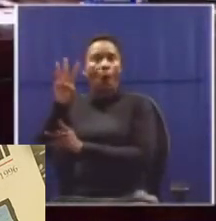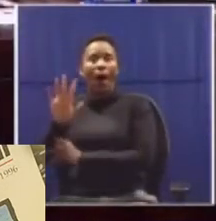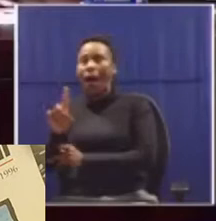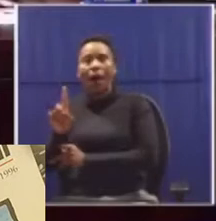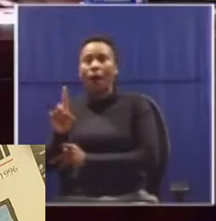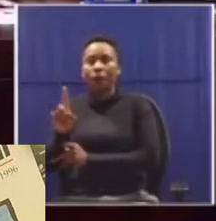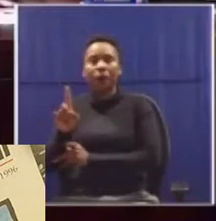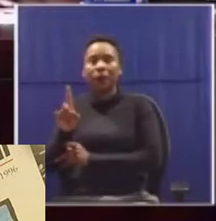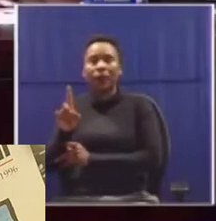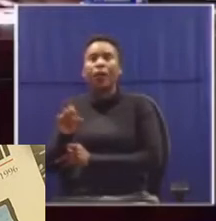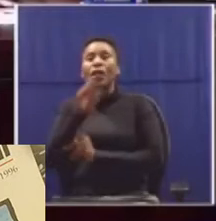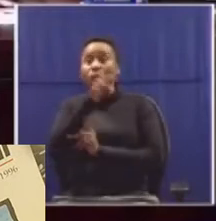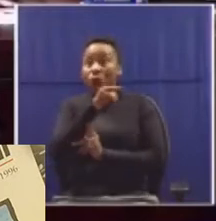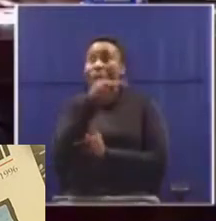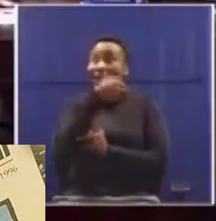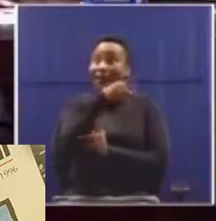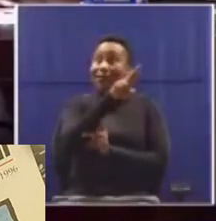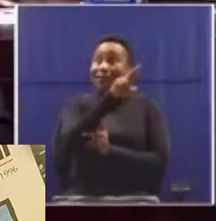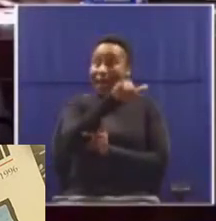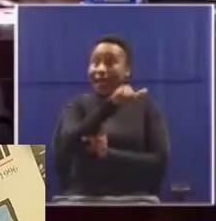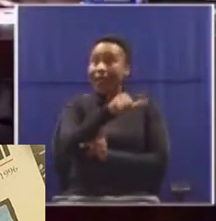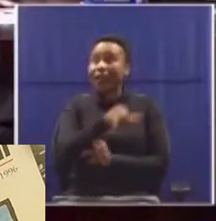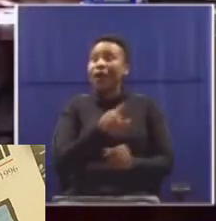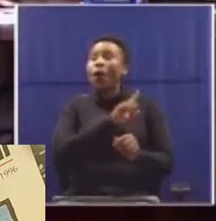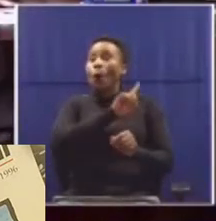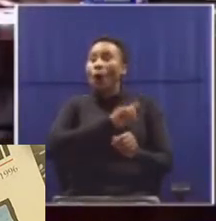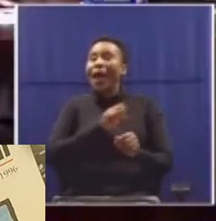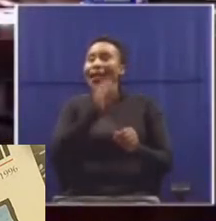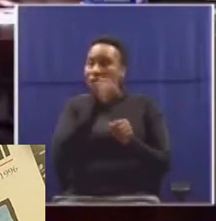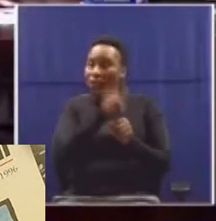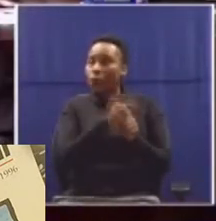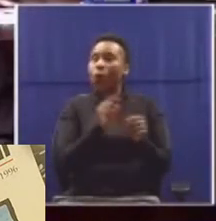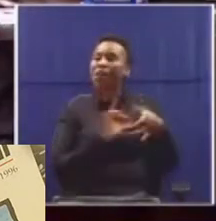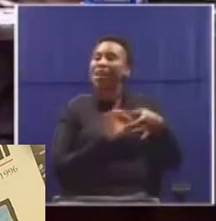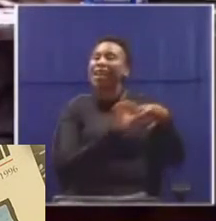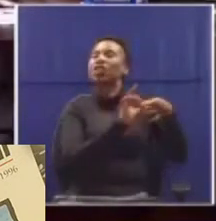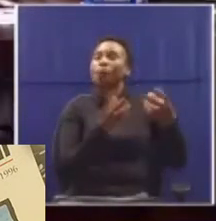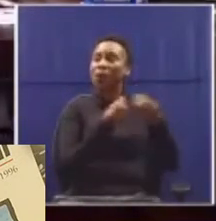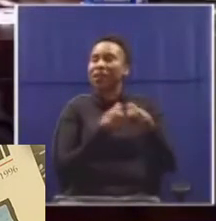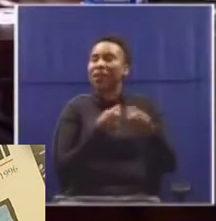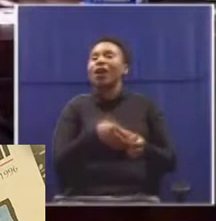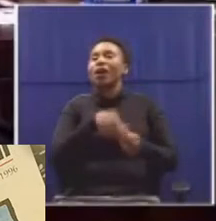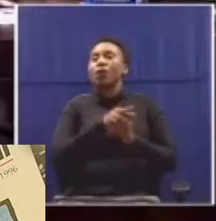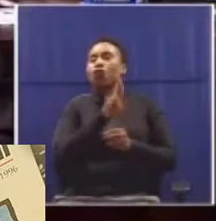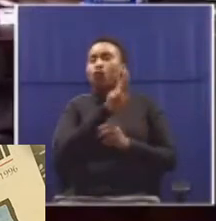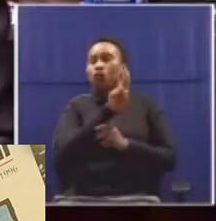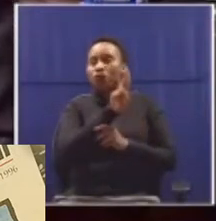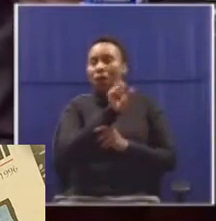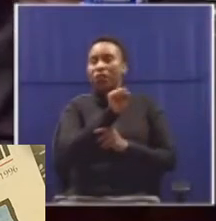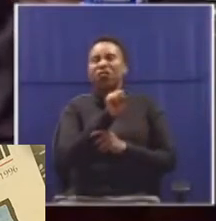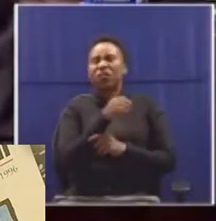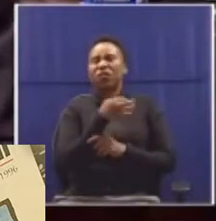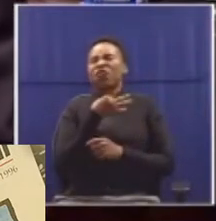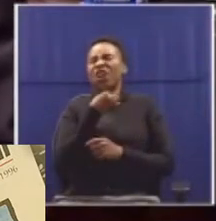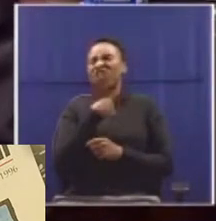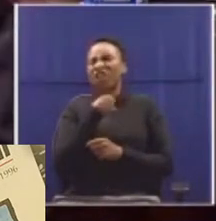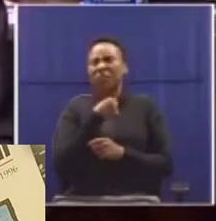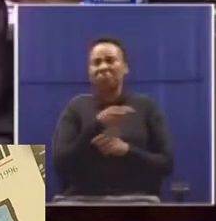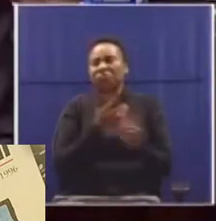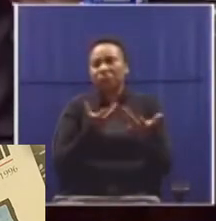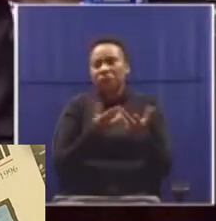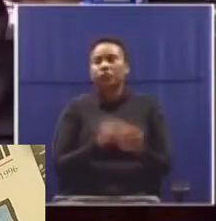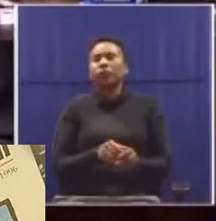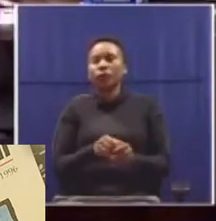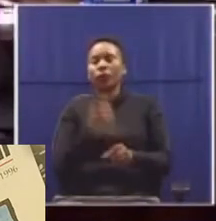because of your relationship with the Russians your sons but your stance is absolutely correct we have